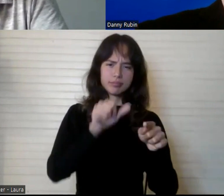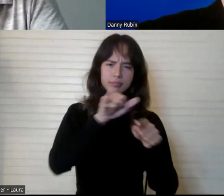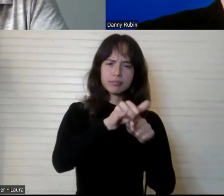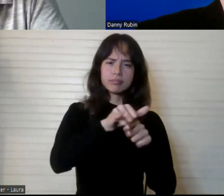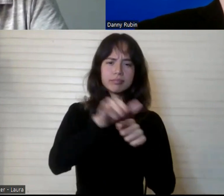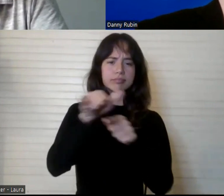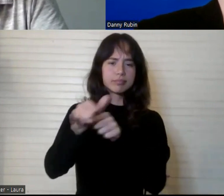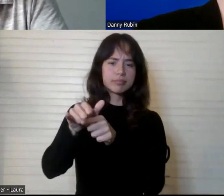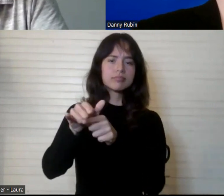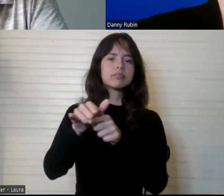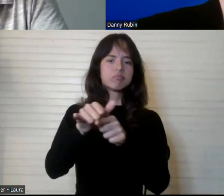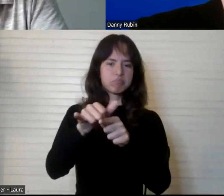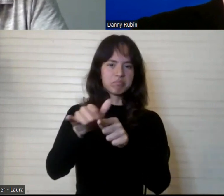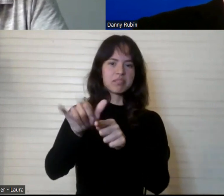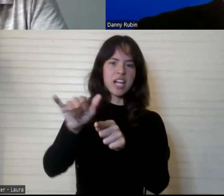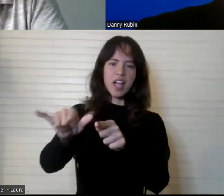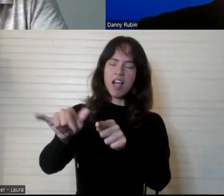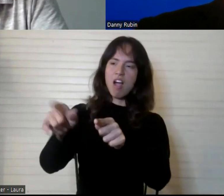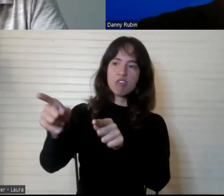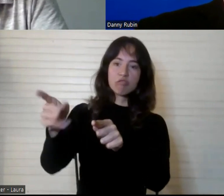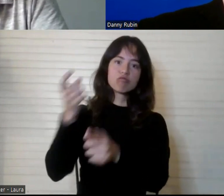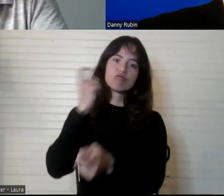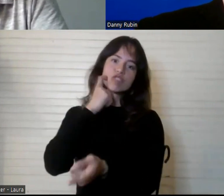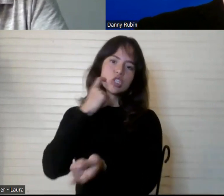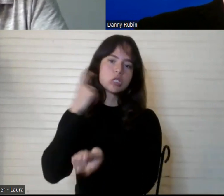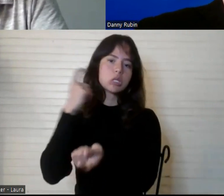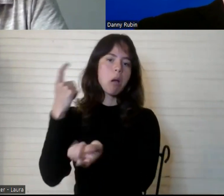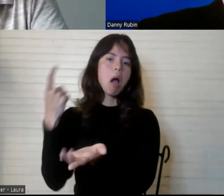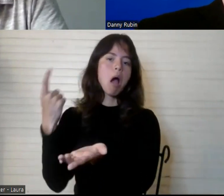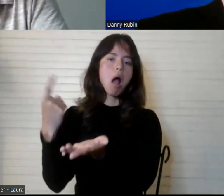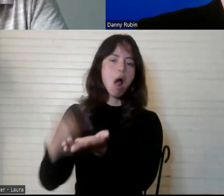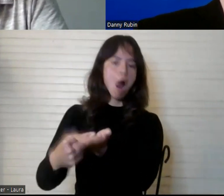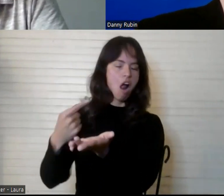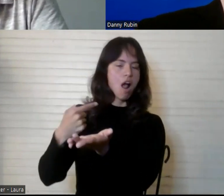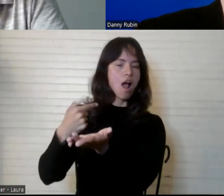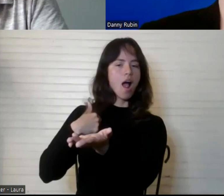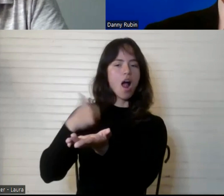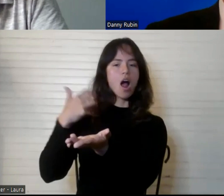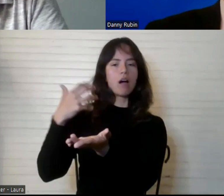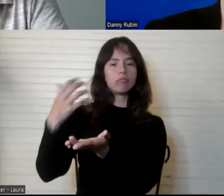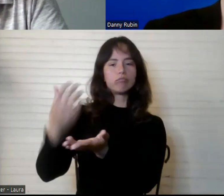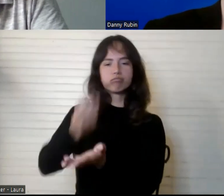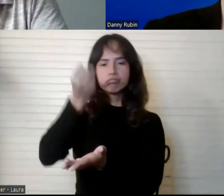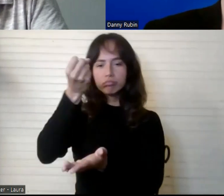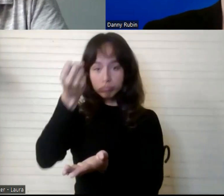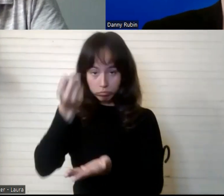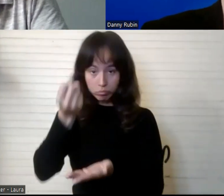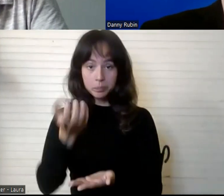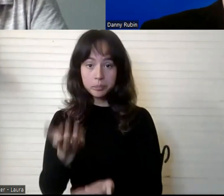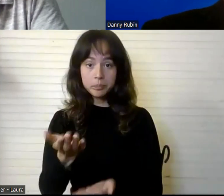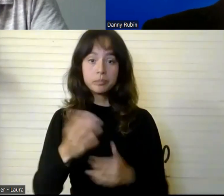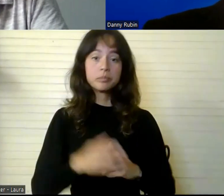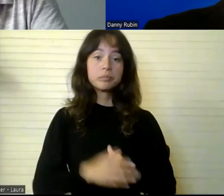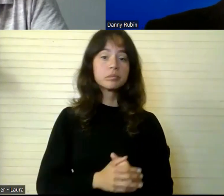road, if a student is watching this right now, they're in high school, they're in adult ed program, they're wherever they really